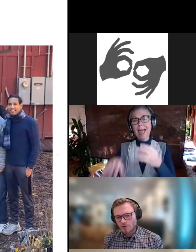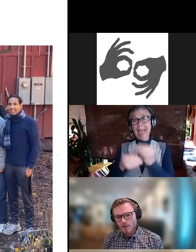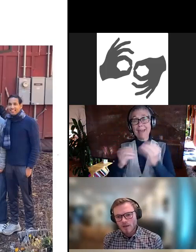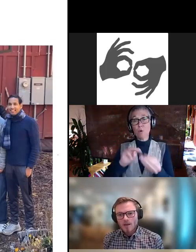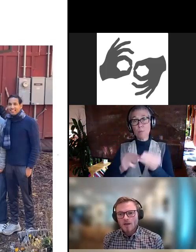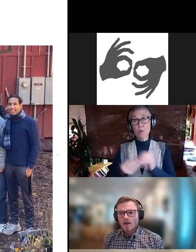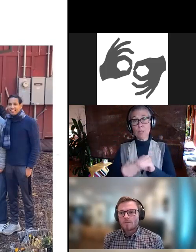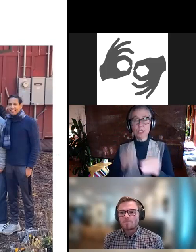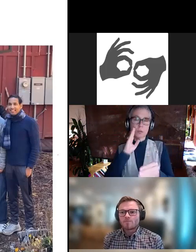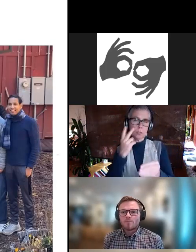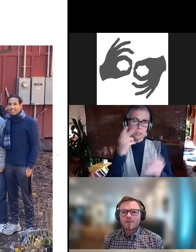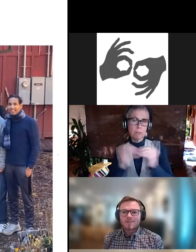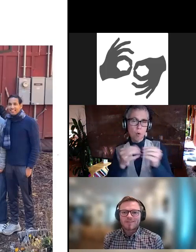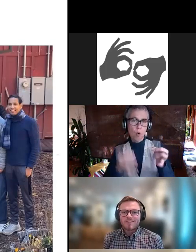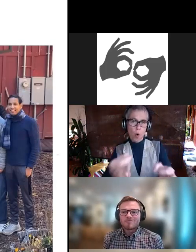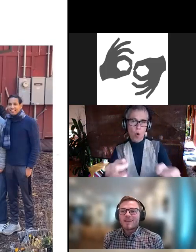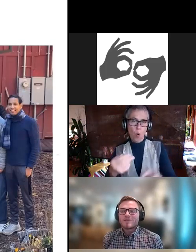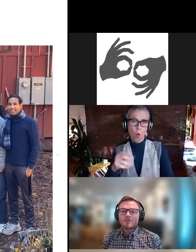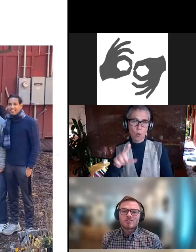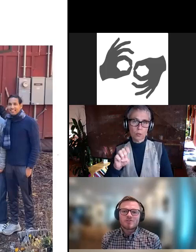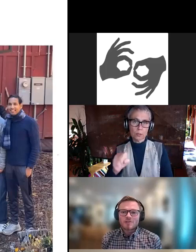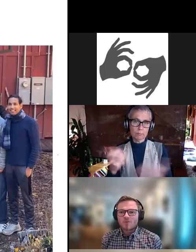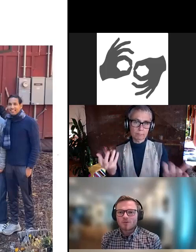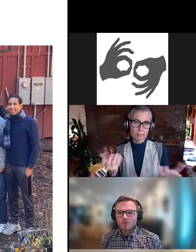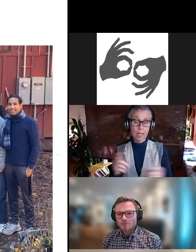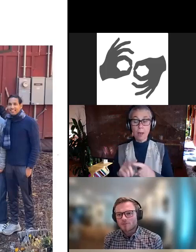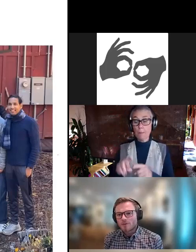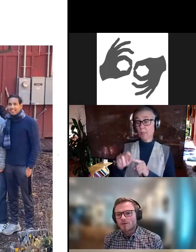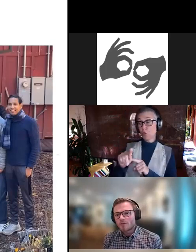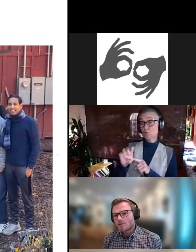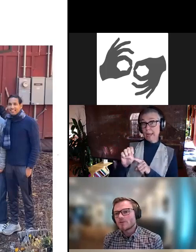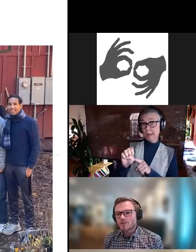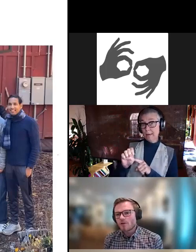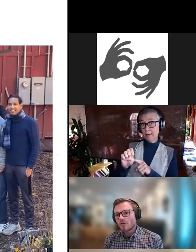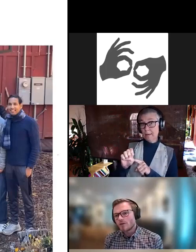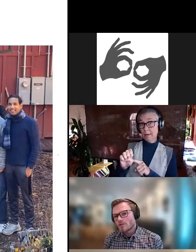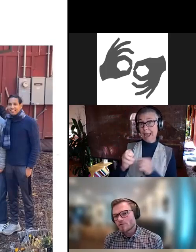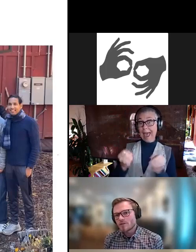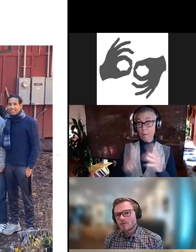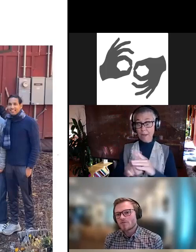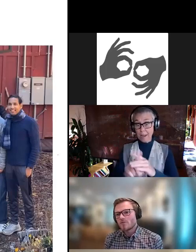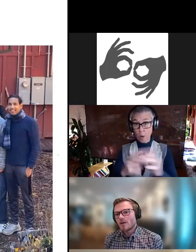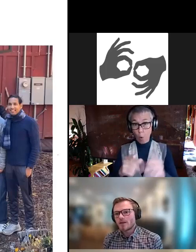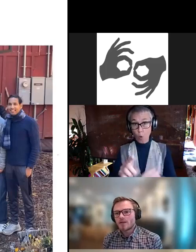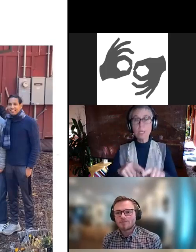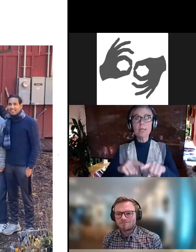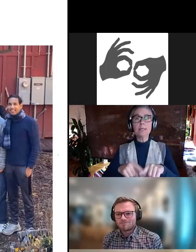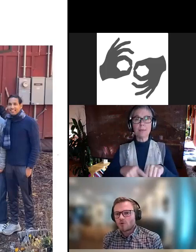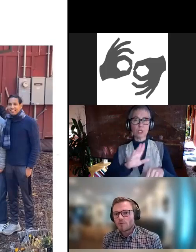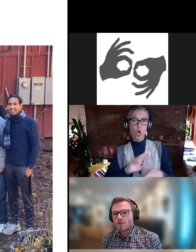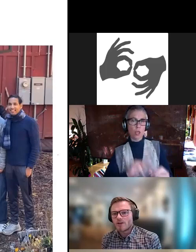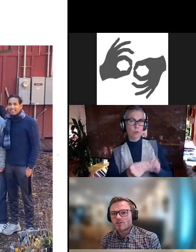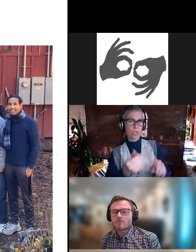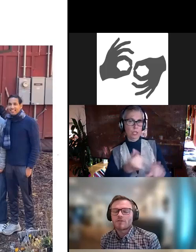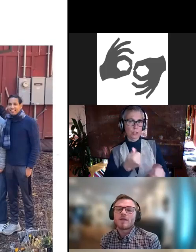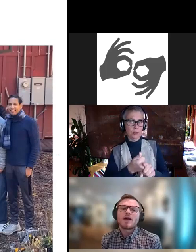holes. But the rate at which you see more holes will depend on where those mutations are. So for instance, if you're making